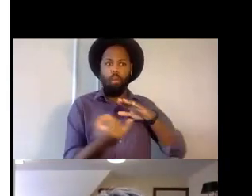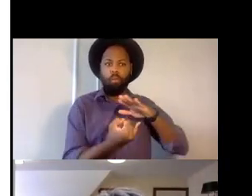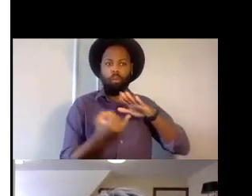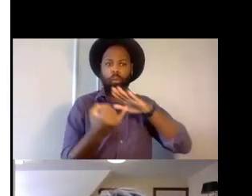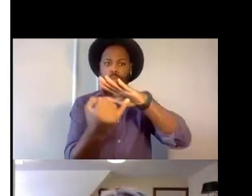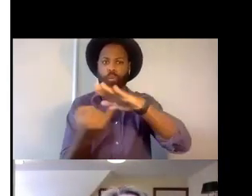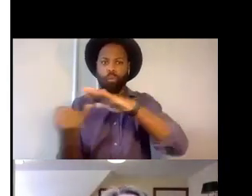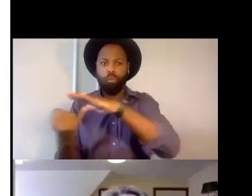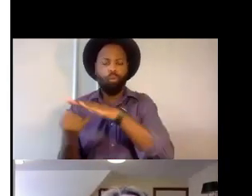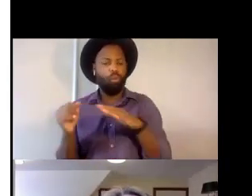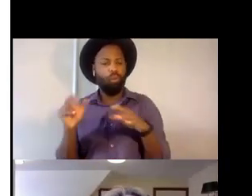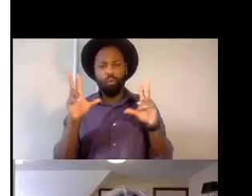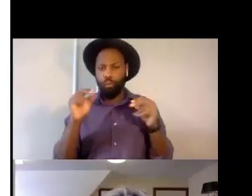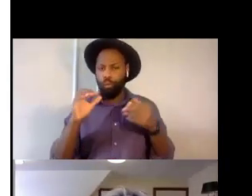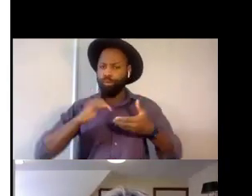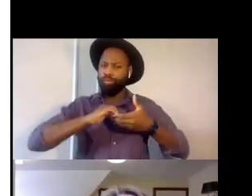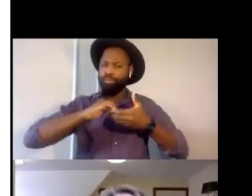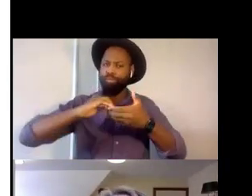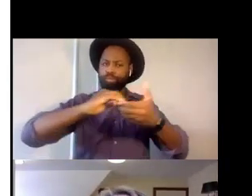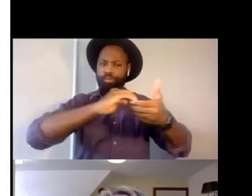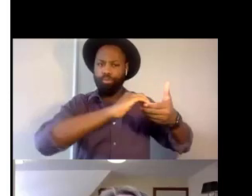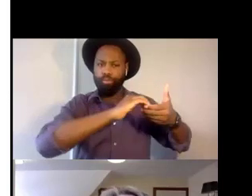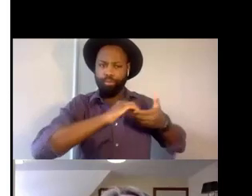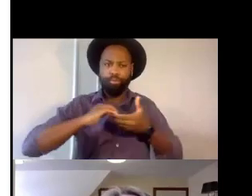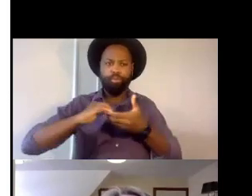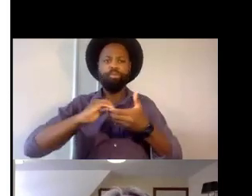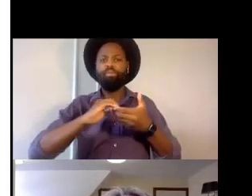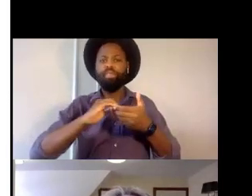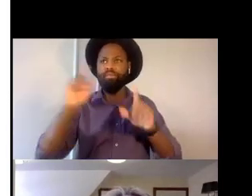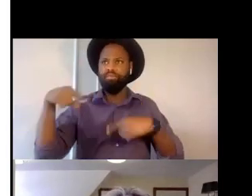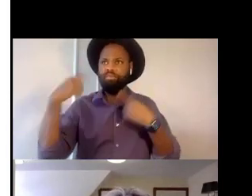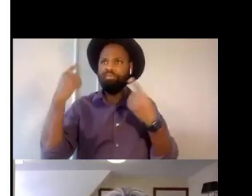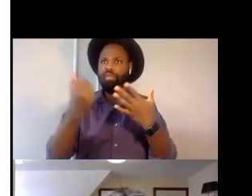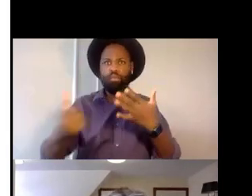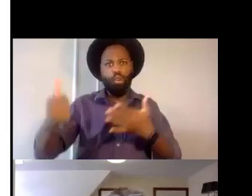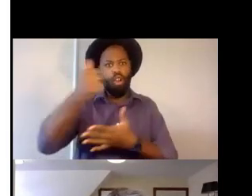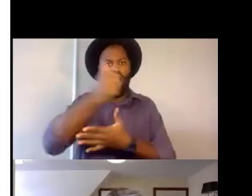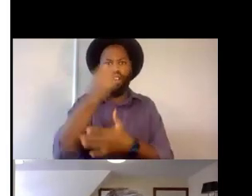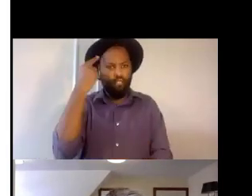something that has been a priority of the university.